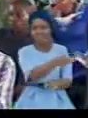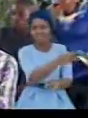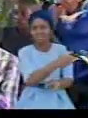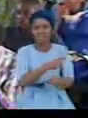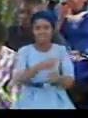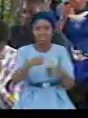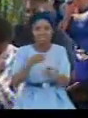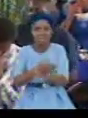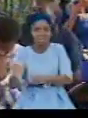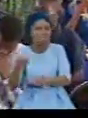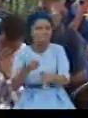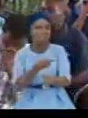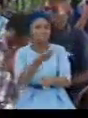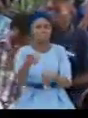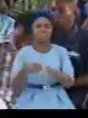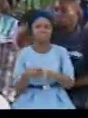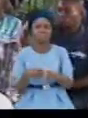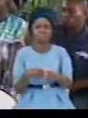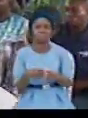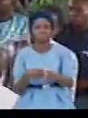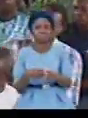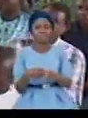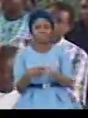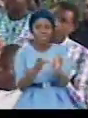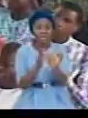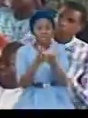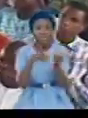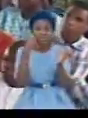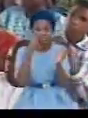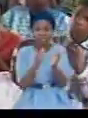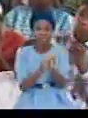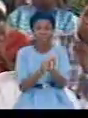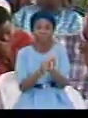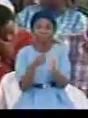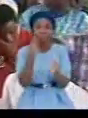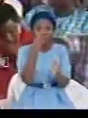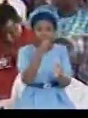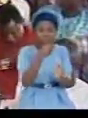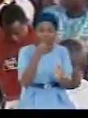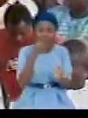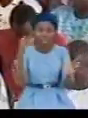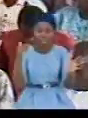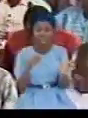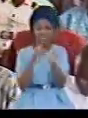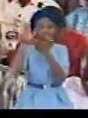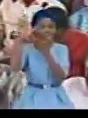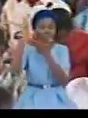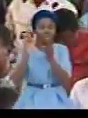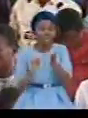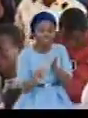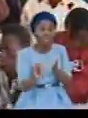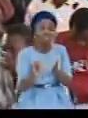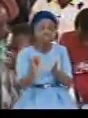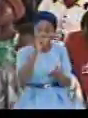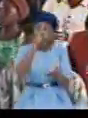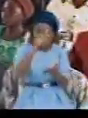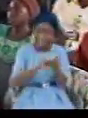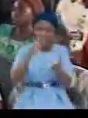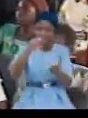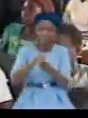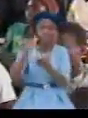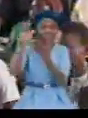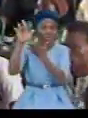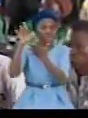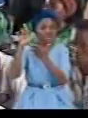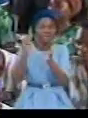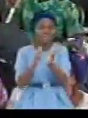hope believed in hope, that he might become the father of many nations. according